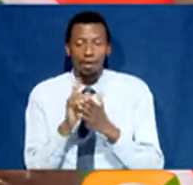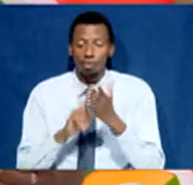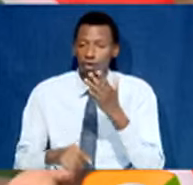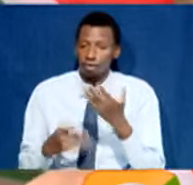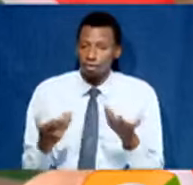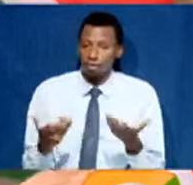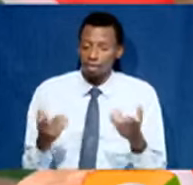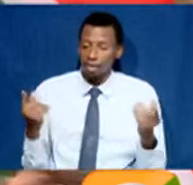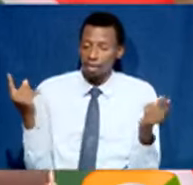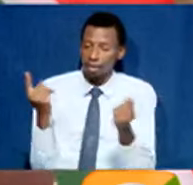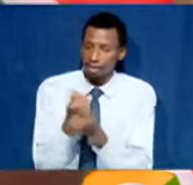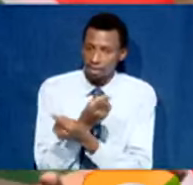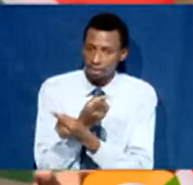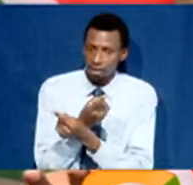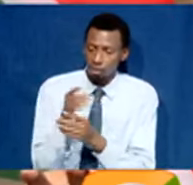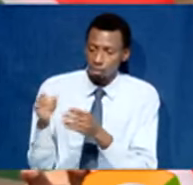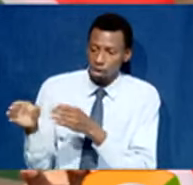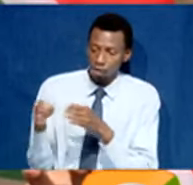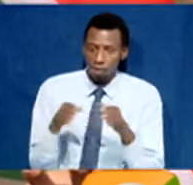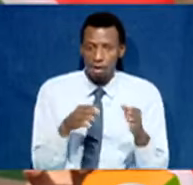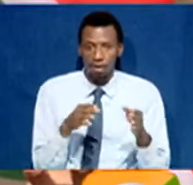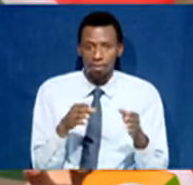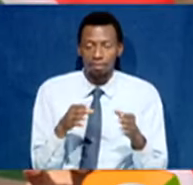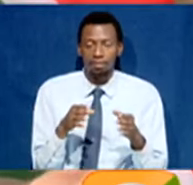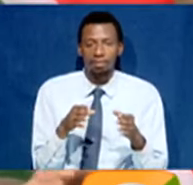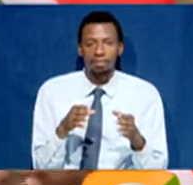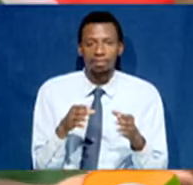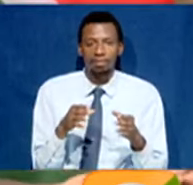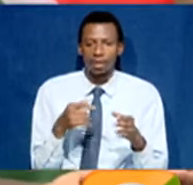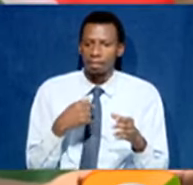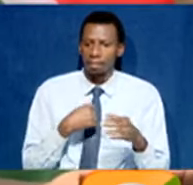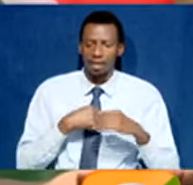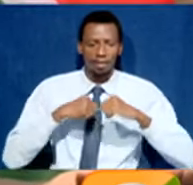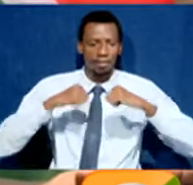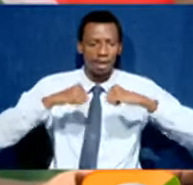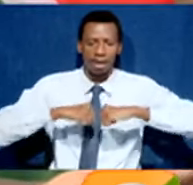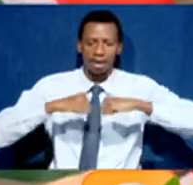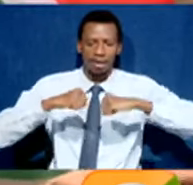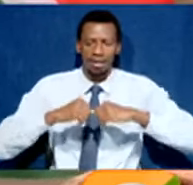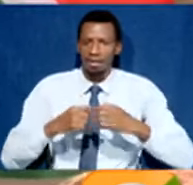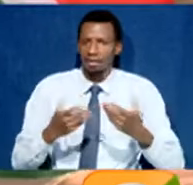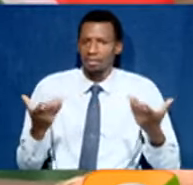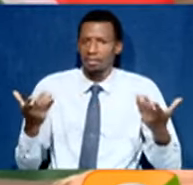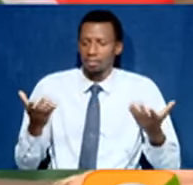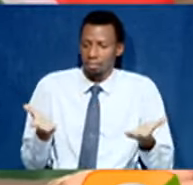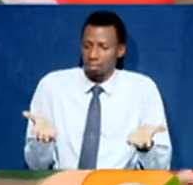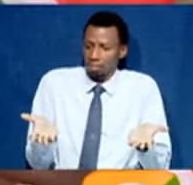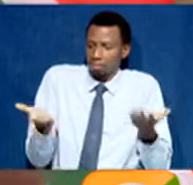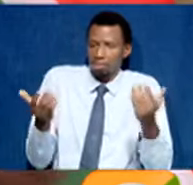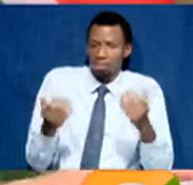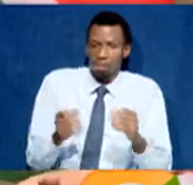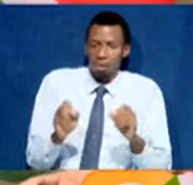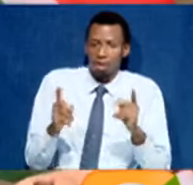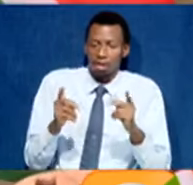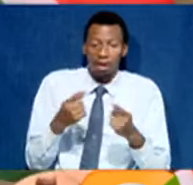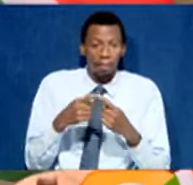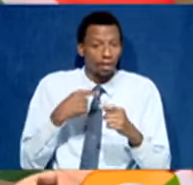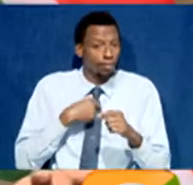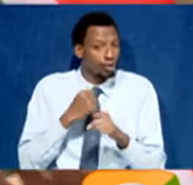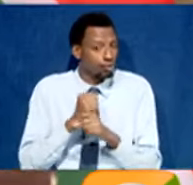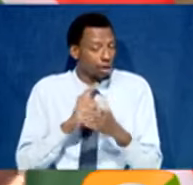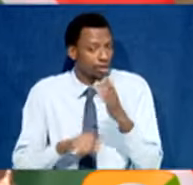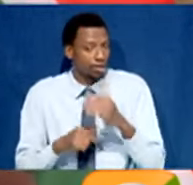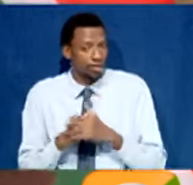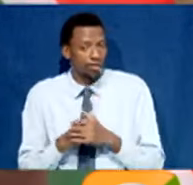into a different way of doing it, I agreed that, okay, let's go this way. But what did I do